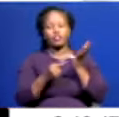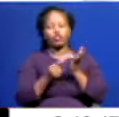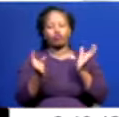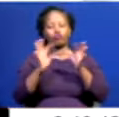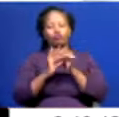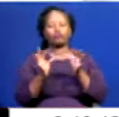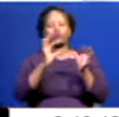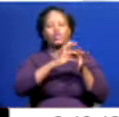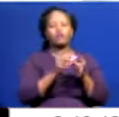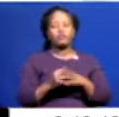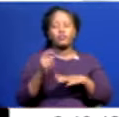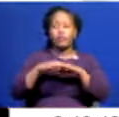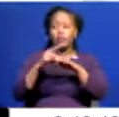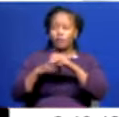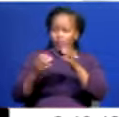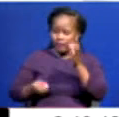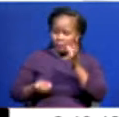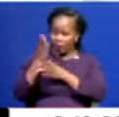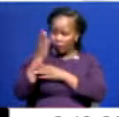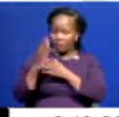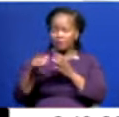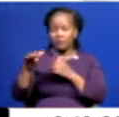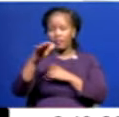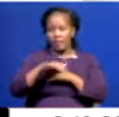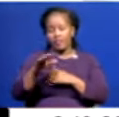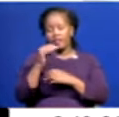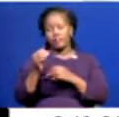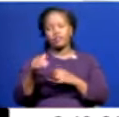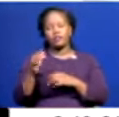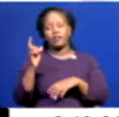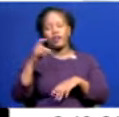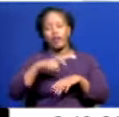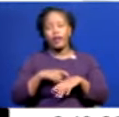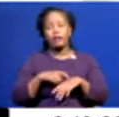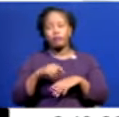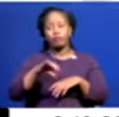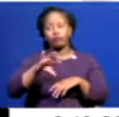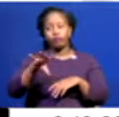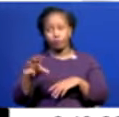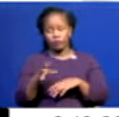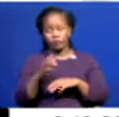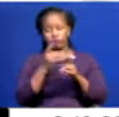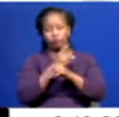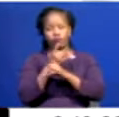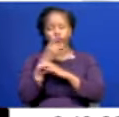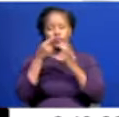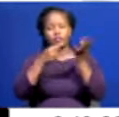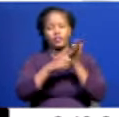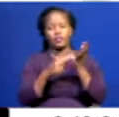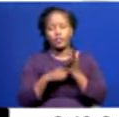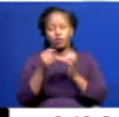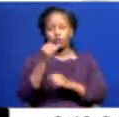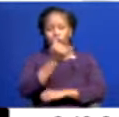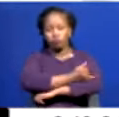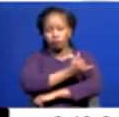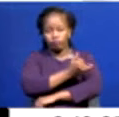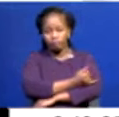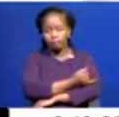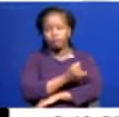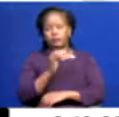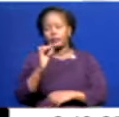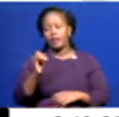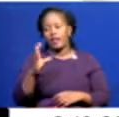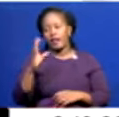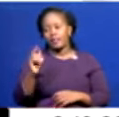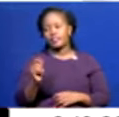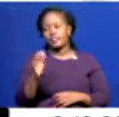launching the Jitume Kazi laboratories at the Runyenjes and Jeremiah Nyaga Technical Institutes in Embu, Information